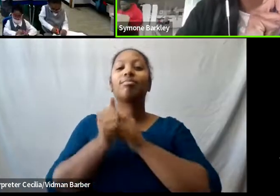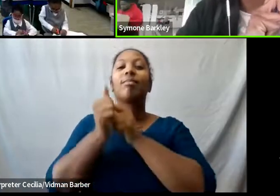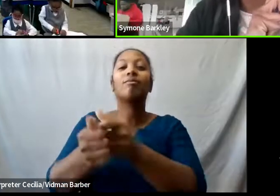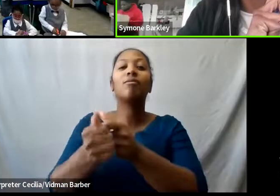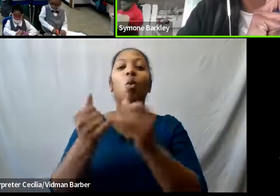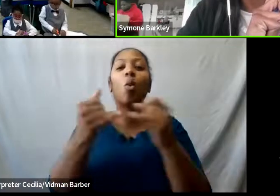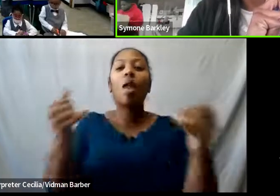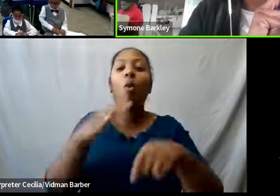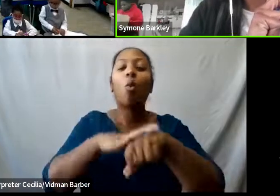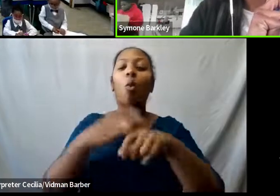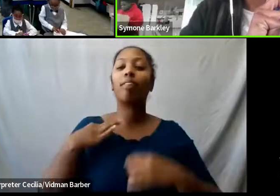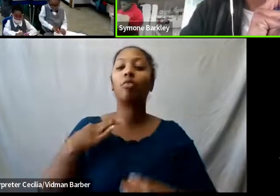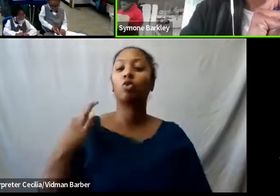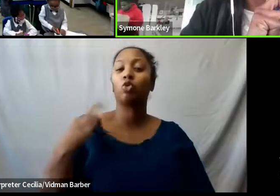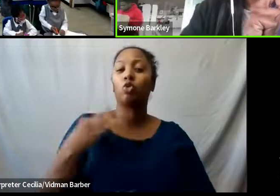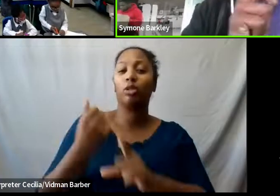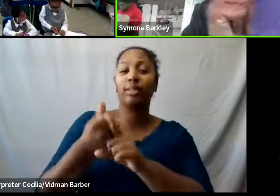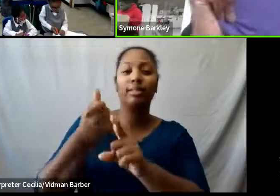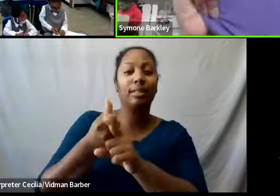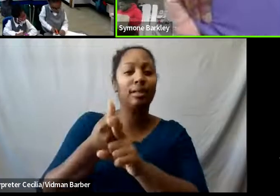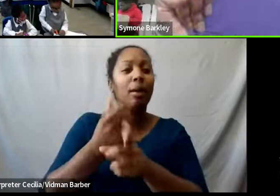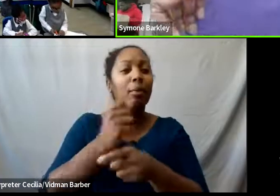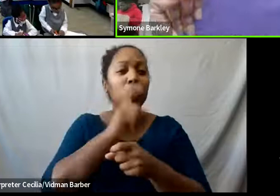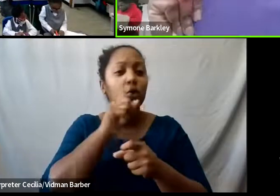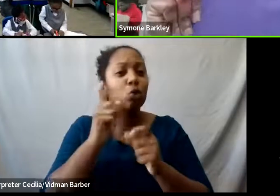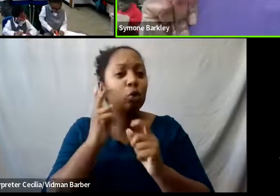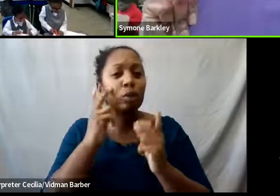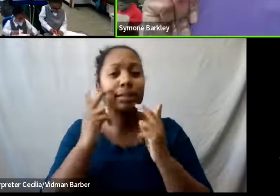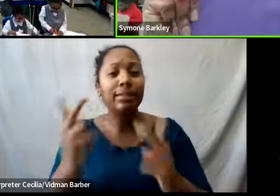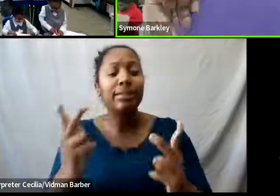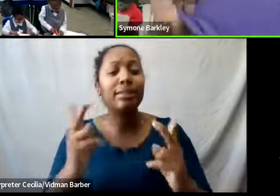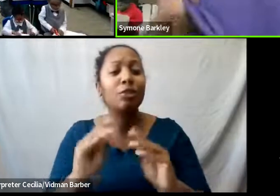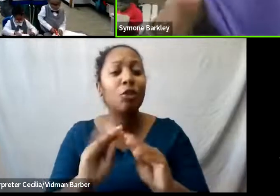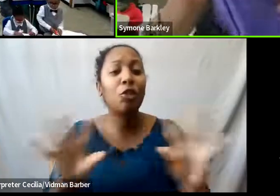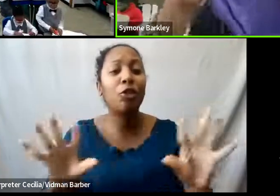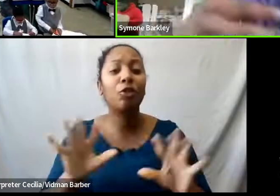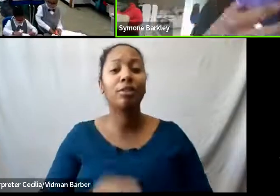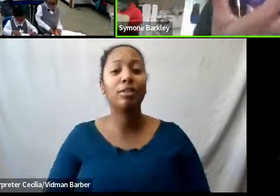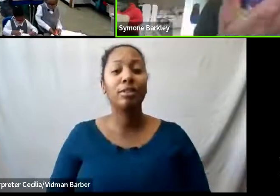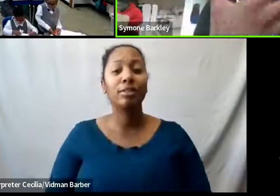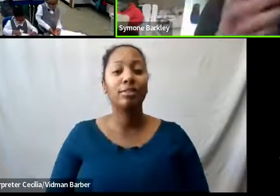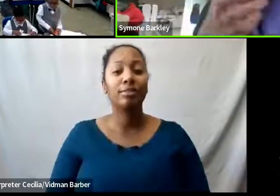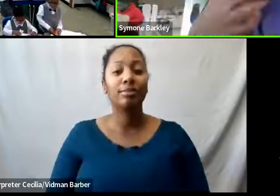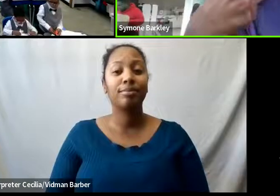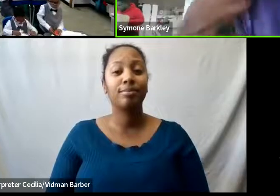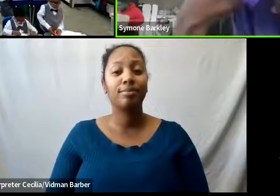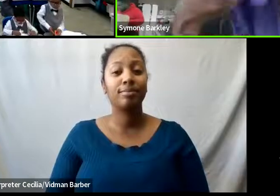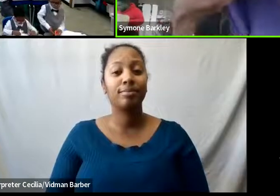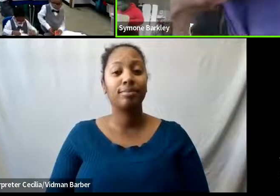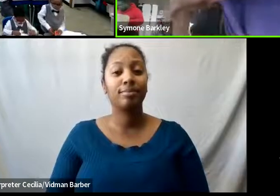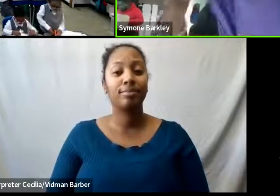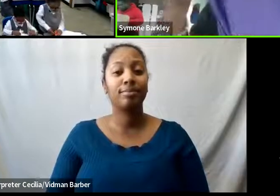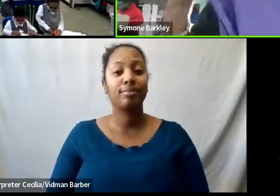want to make sure that you all can see. So this is the sleeve. You want to cut